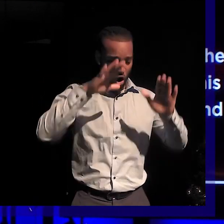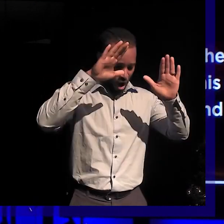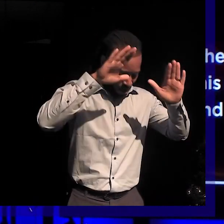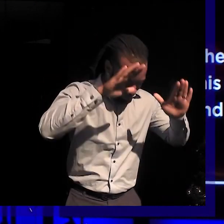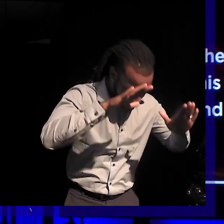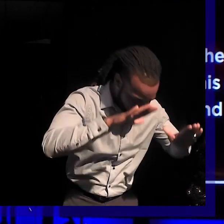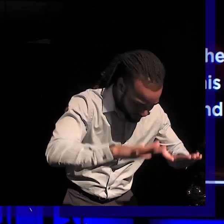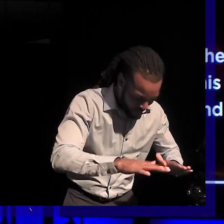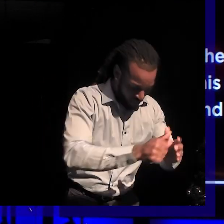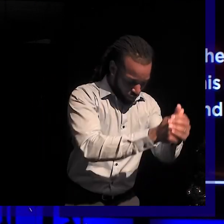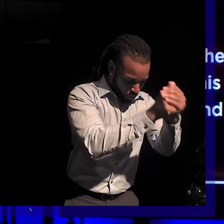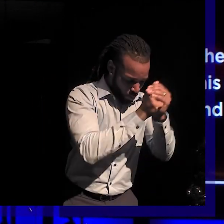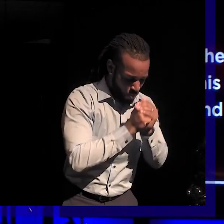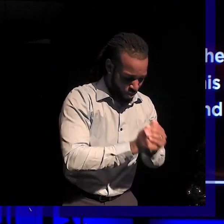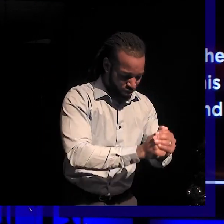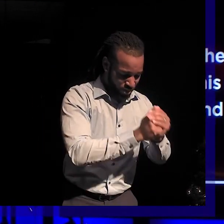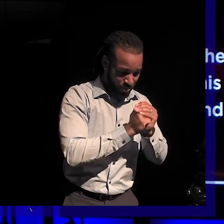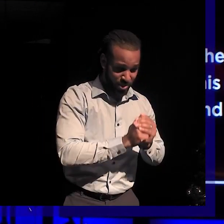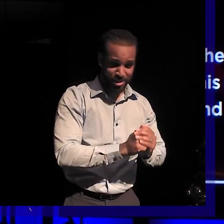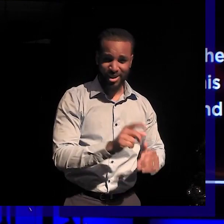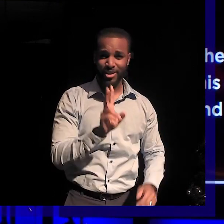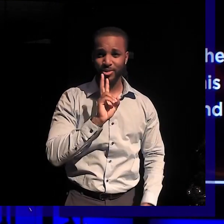faces worshiping.